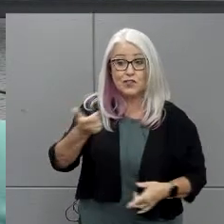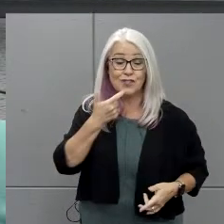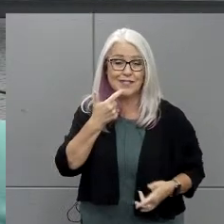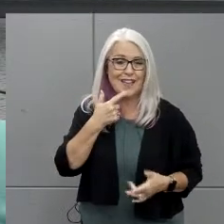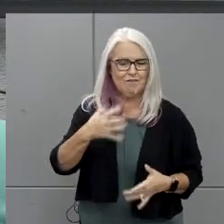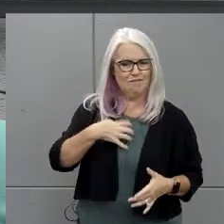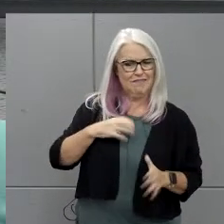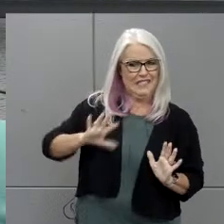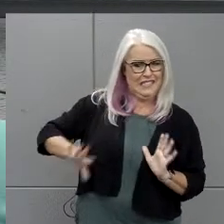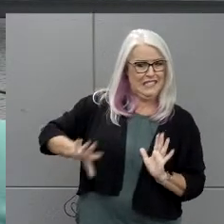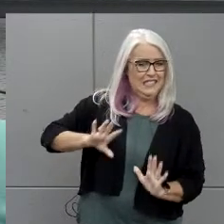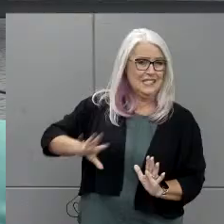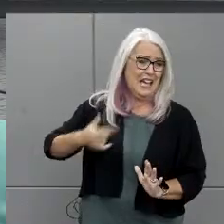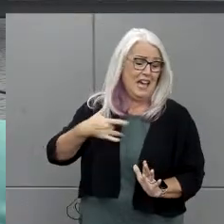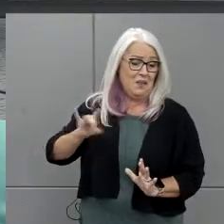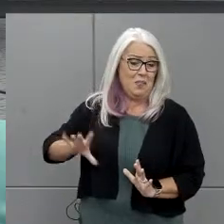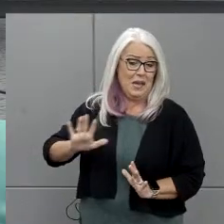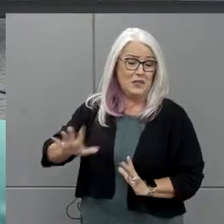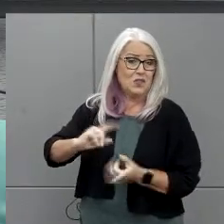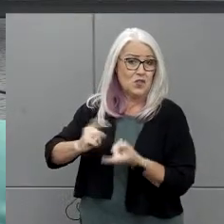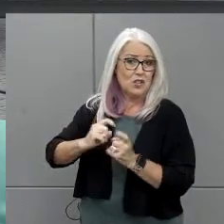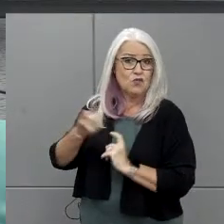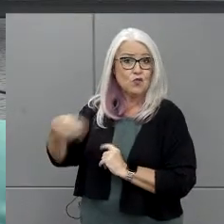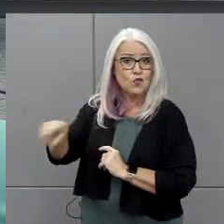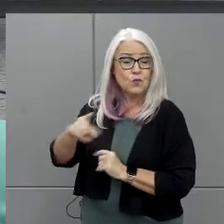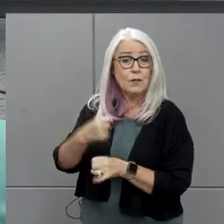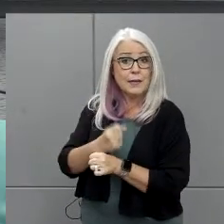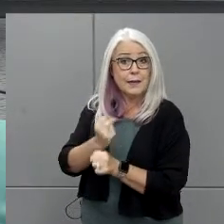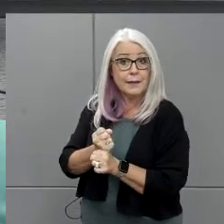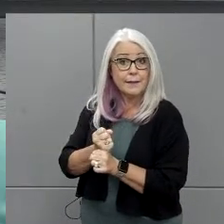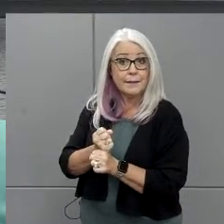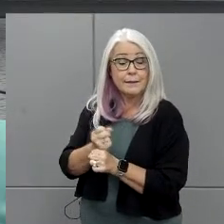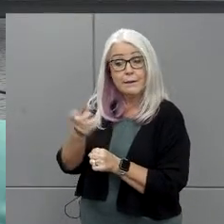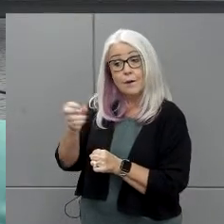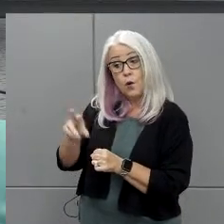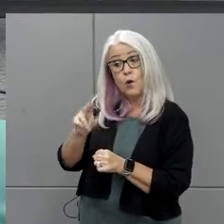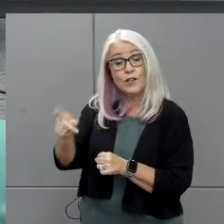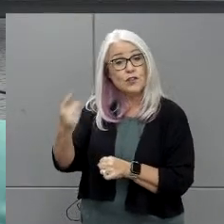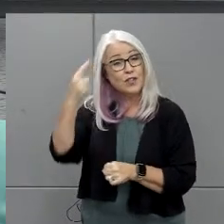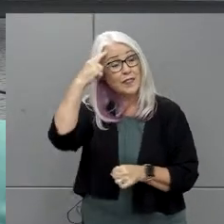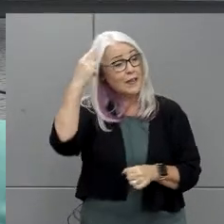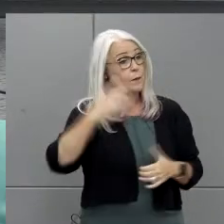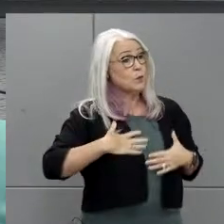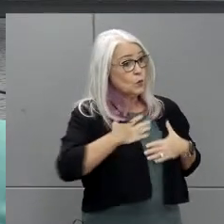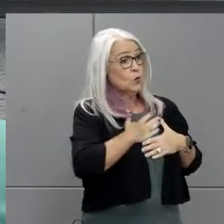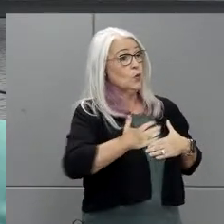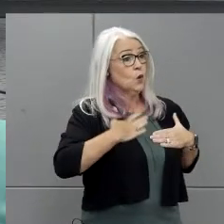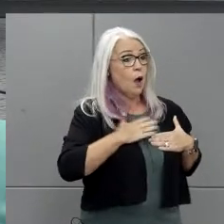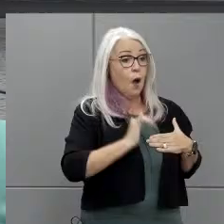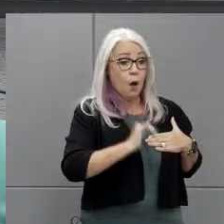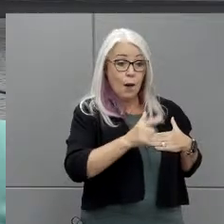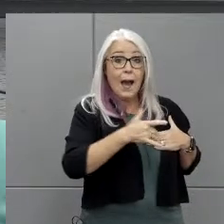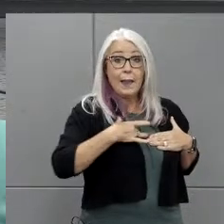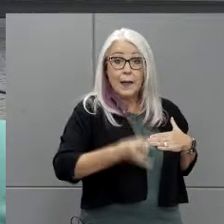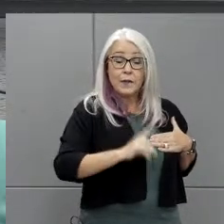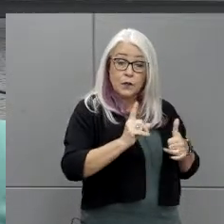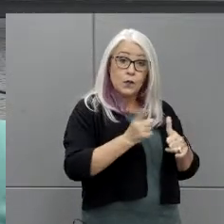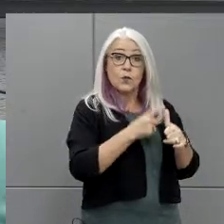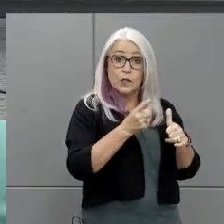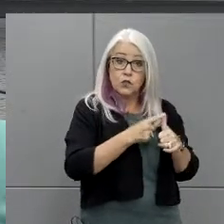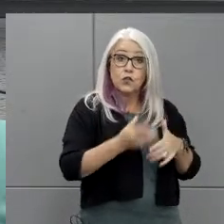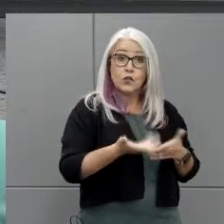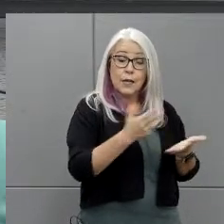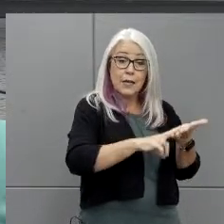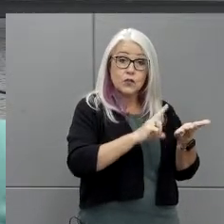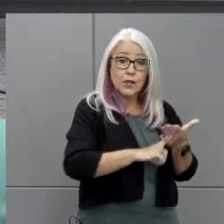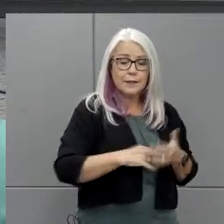displeasure in the changes that we made? And did she express pleasure in what was originally intended on being